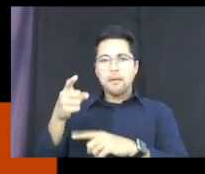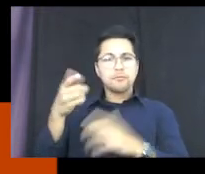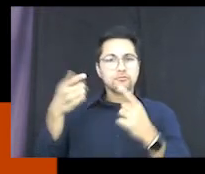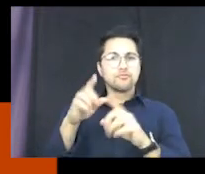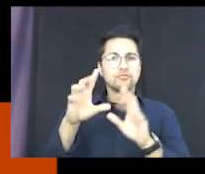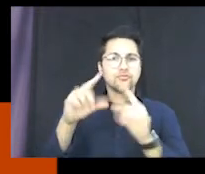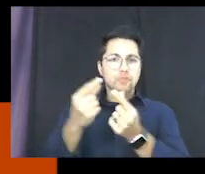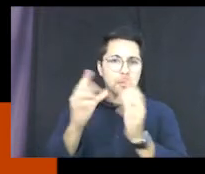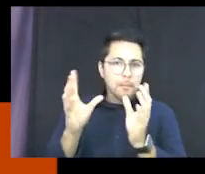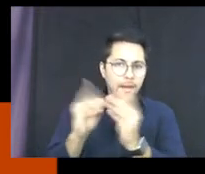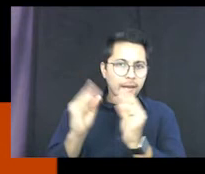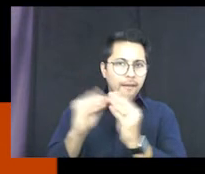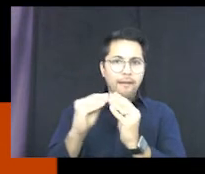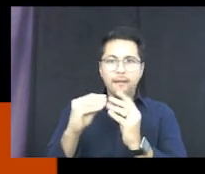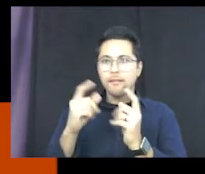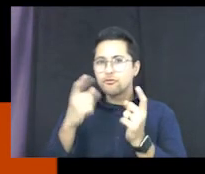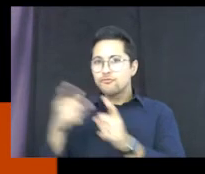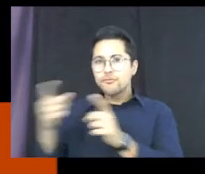should be responded to.